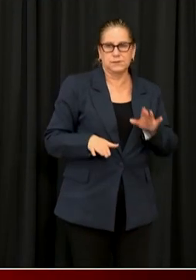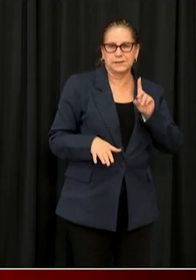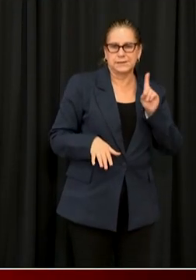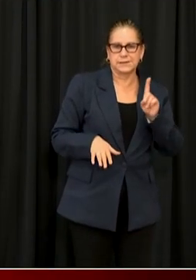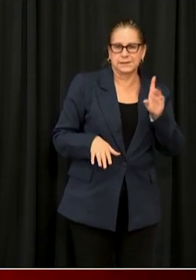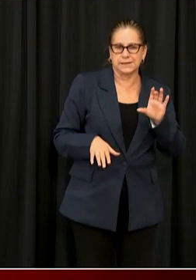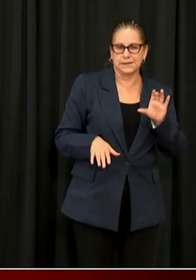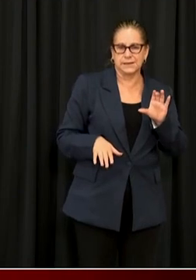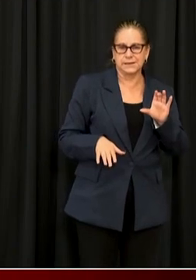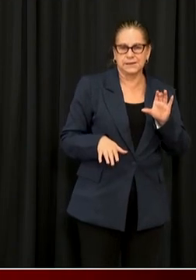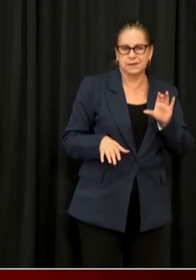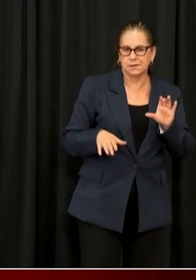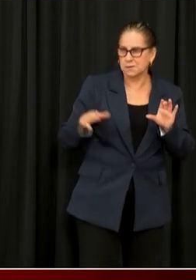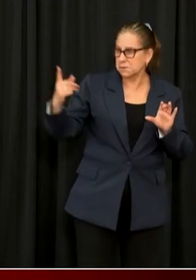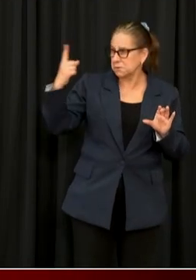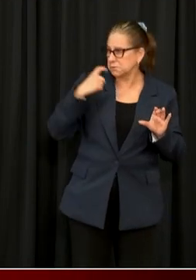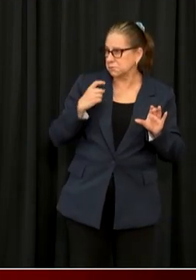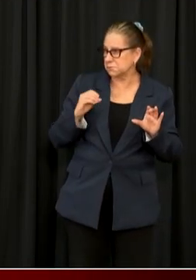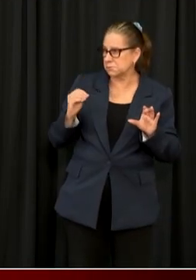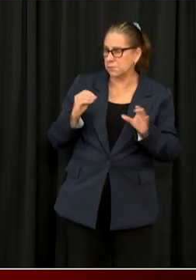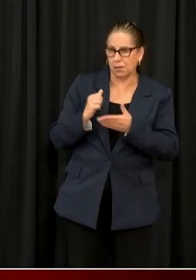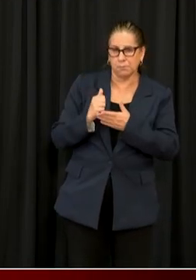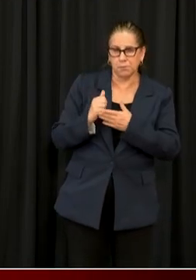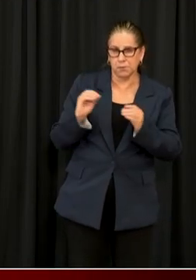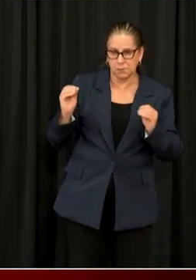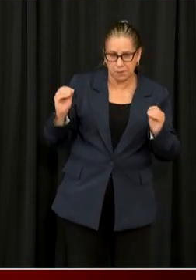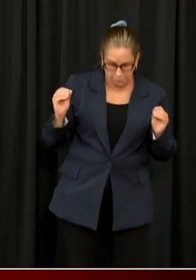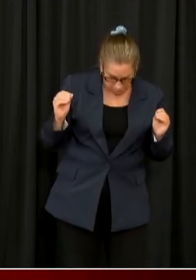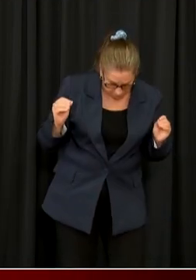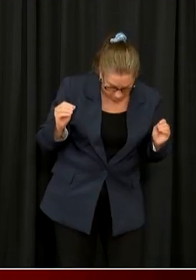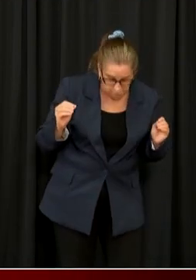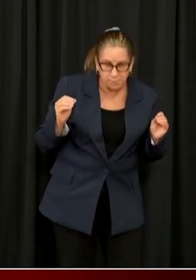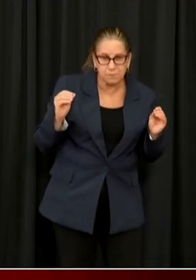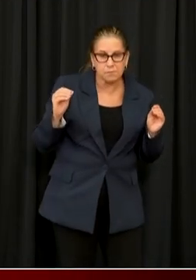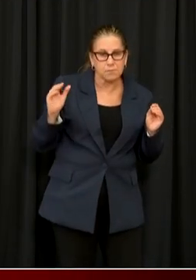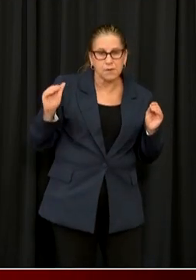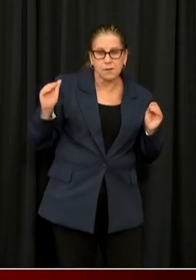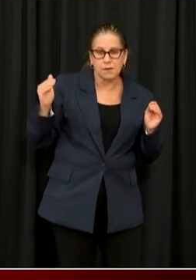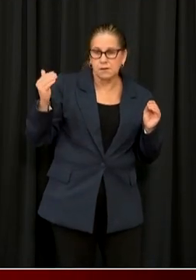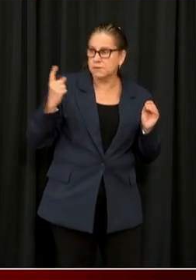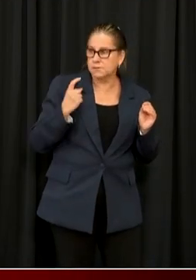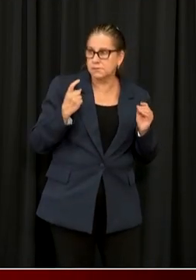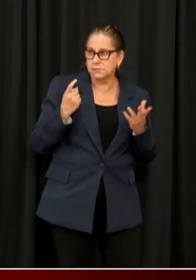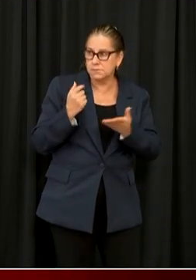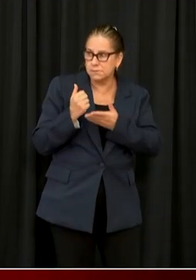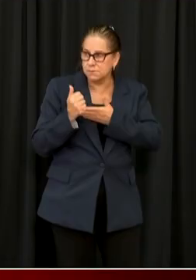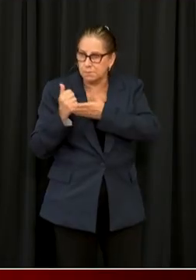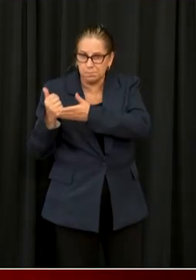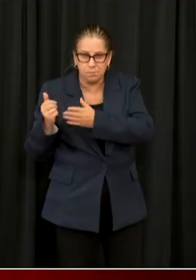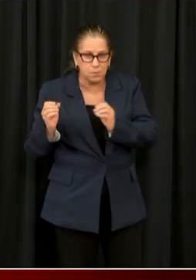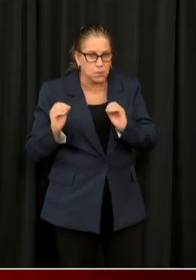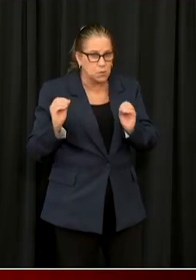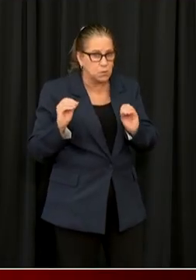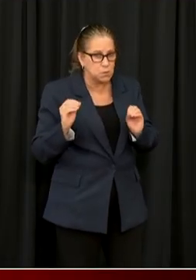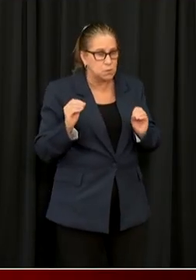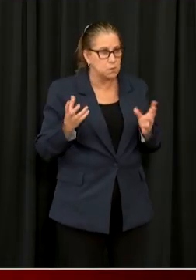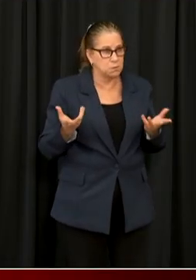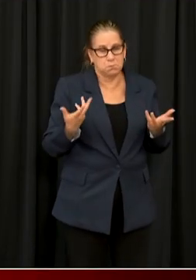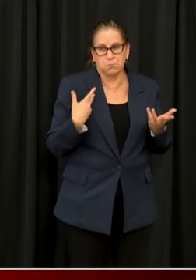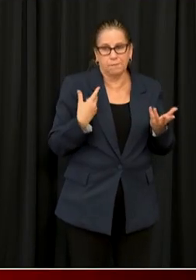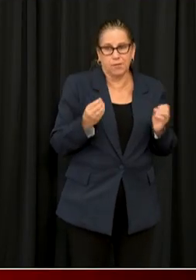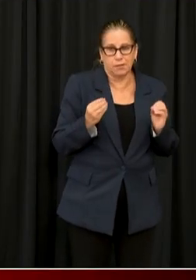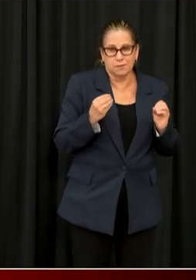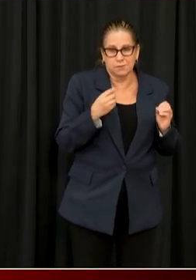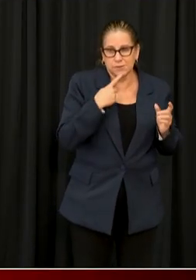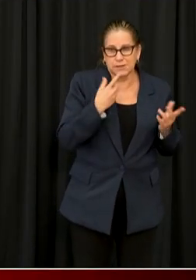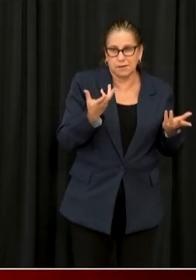asked for any assistance from the DC National Guard, and I can't confirm for you any specifics about those press